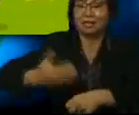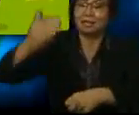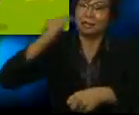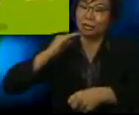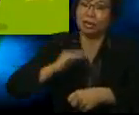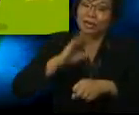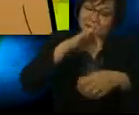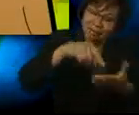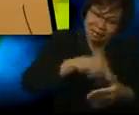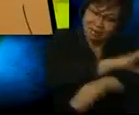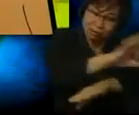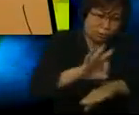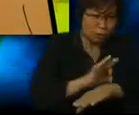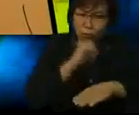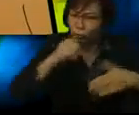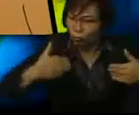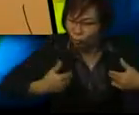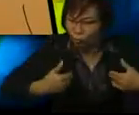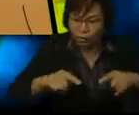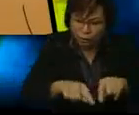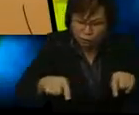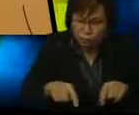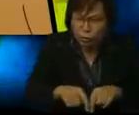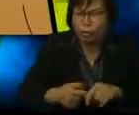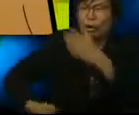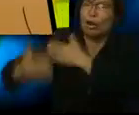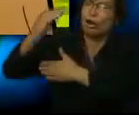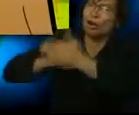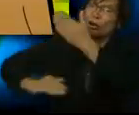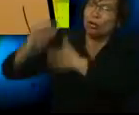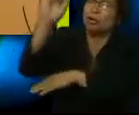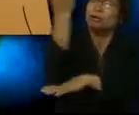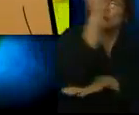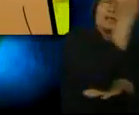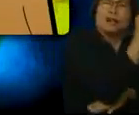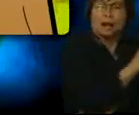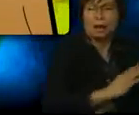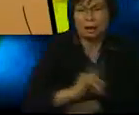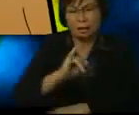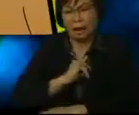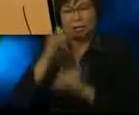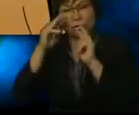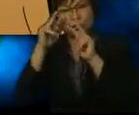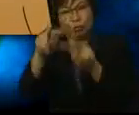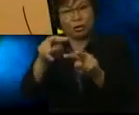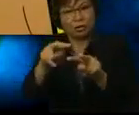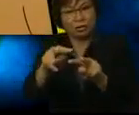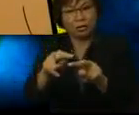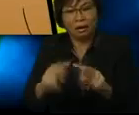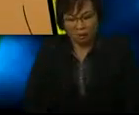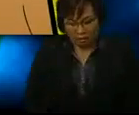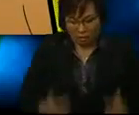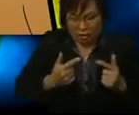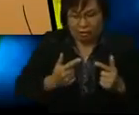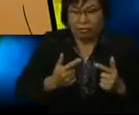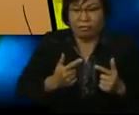farm wasn't here. This place last time was part of the jungle, and I witnessed to the jungle life back then.